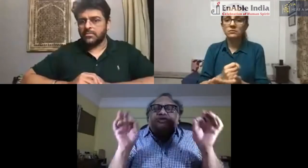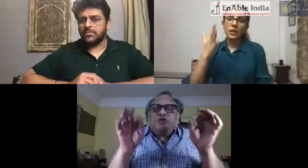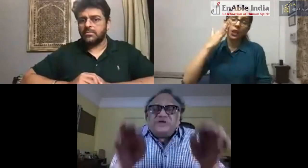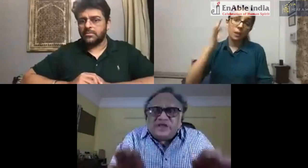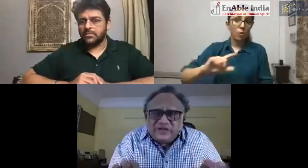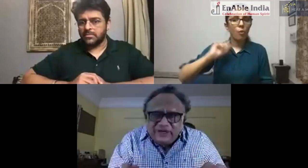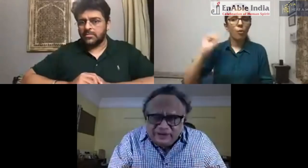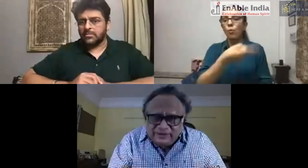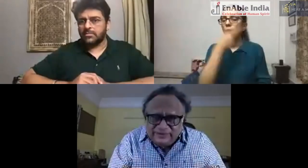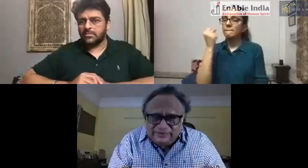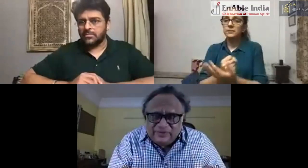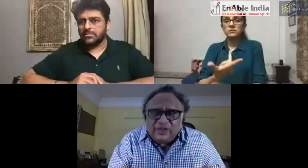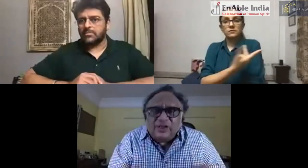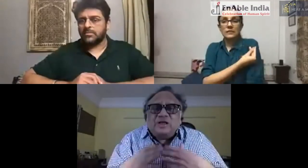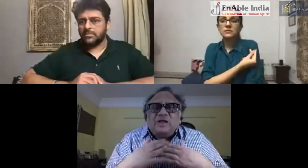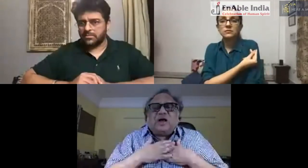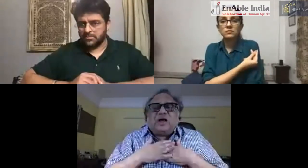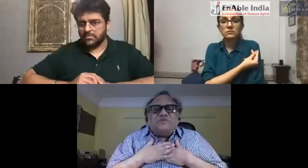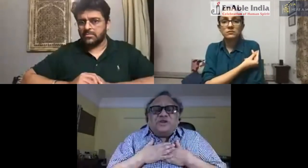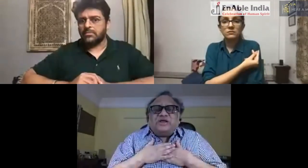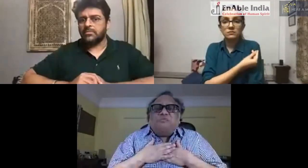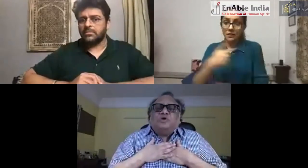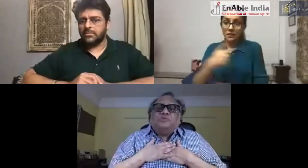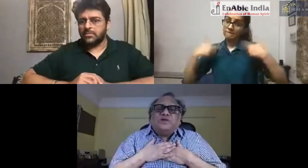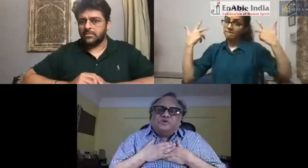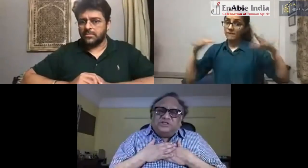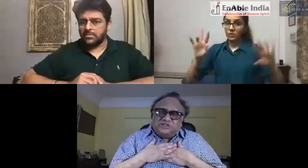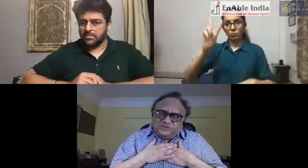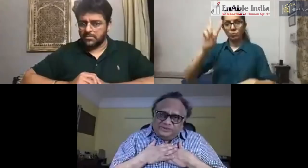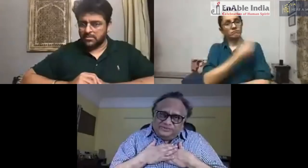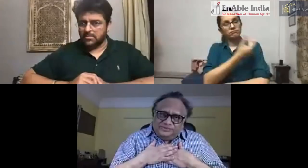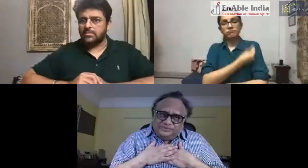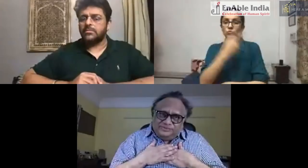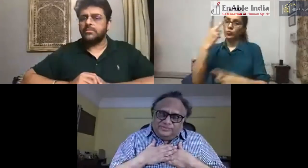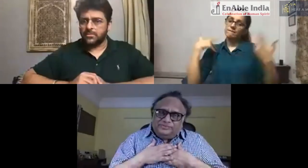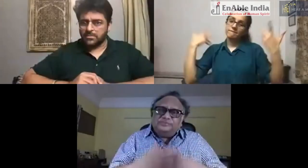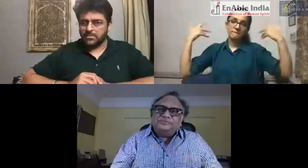Everybody should take it. I have taken both my doses.